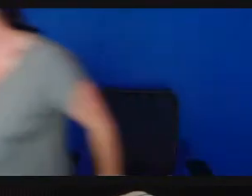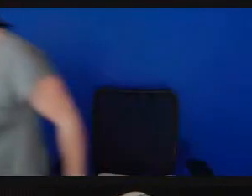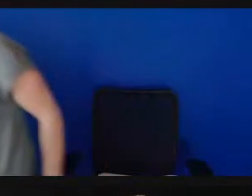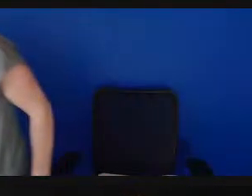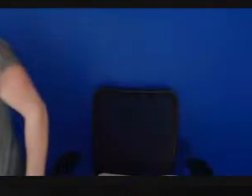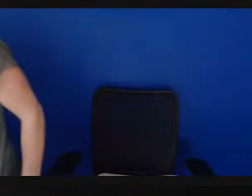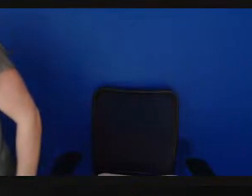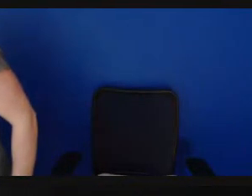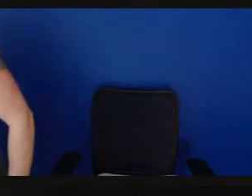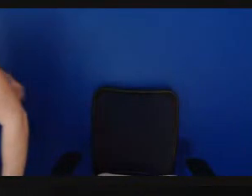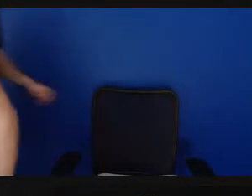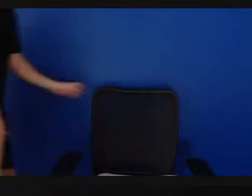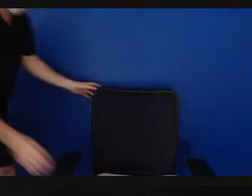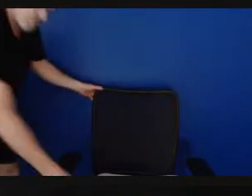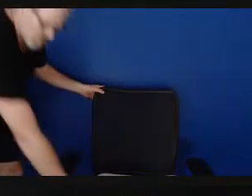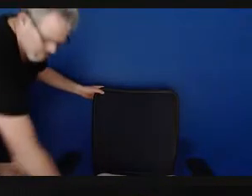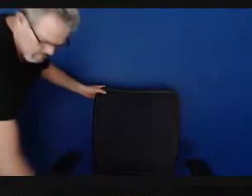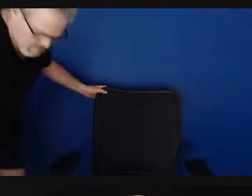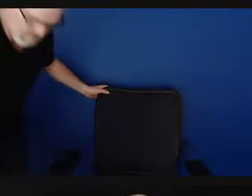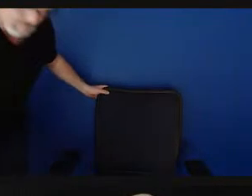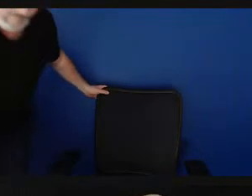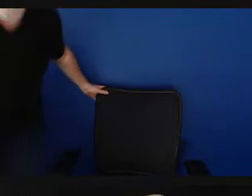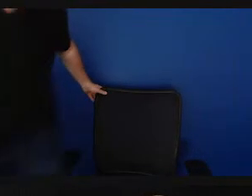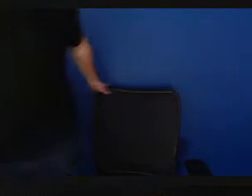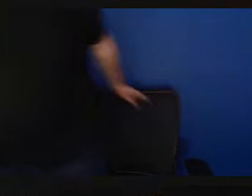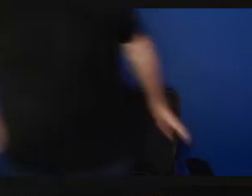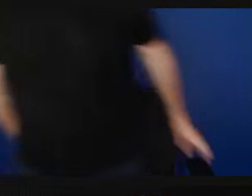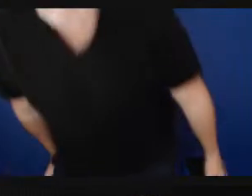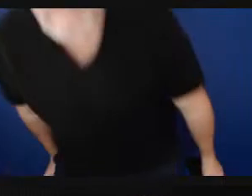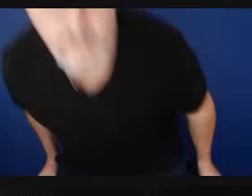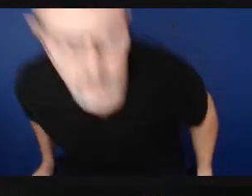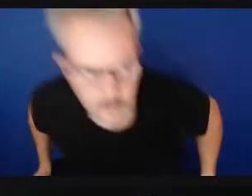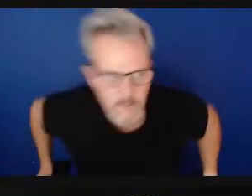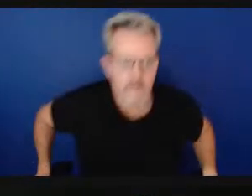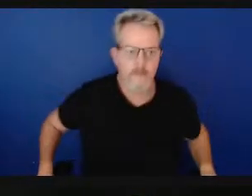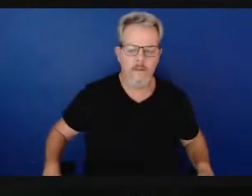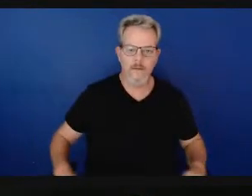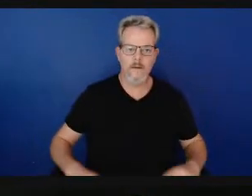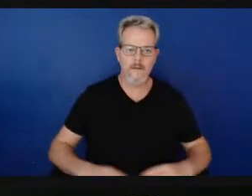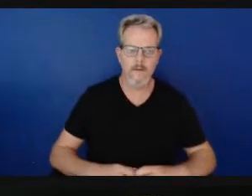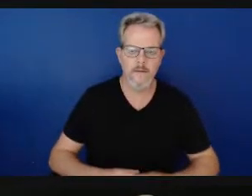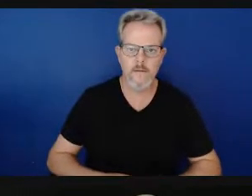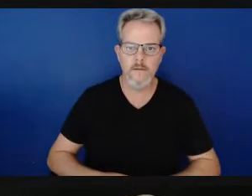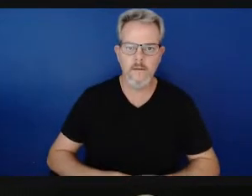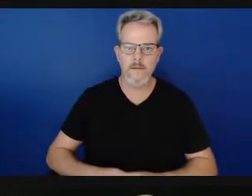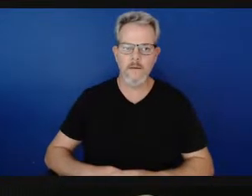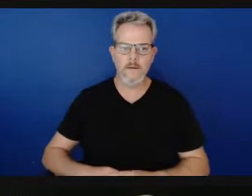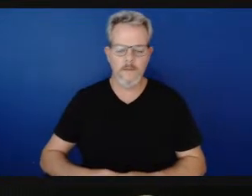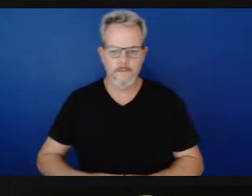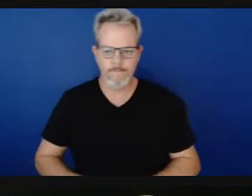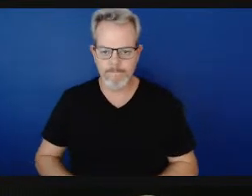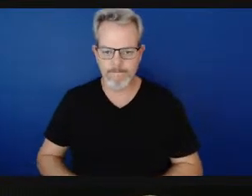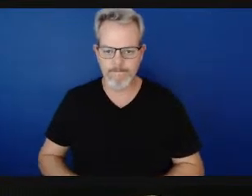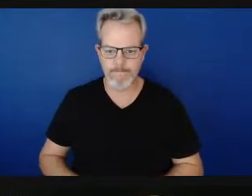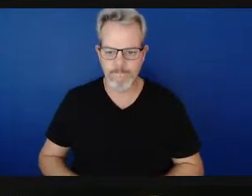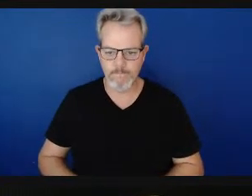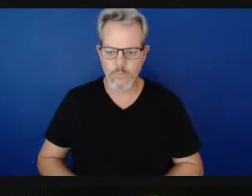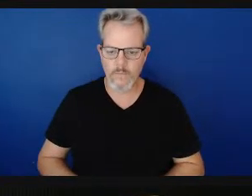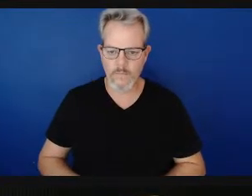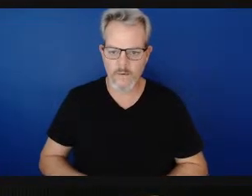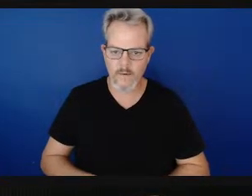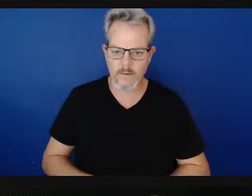Lake and fountains is available at Uikahuna, Kilauea Overlook, and areas along Crater Rim Trail as of Monday afternoon. Conditions can change at any